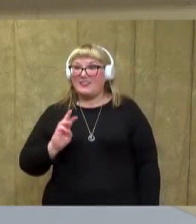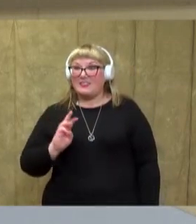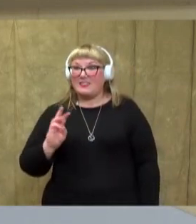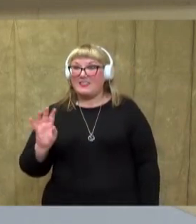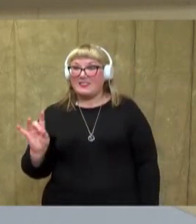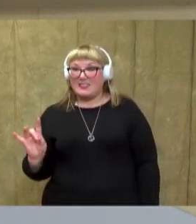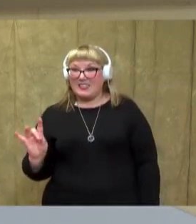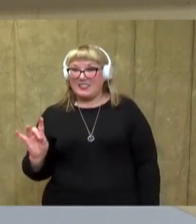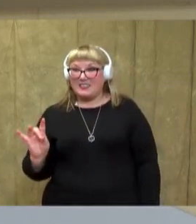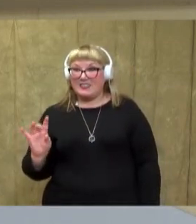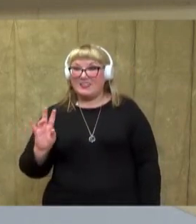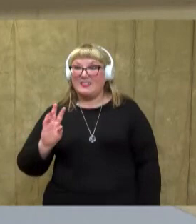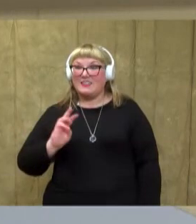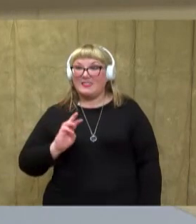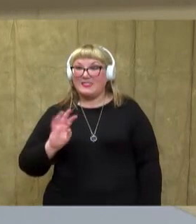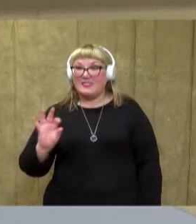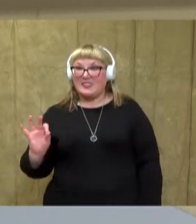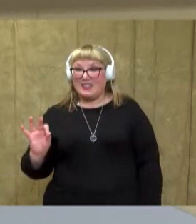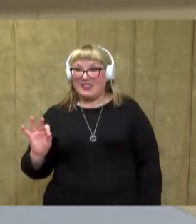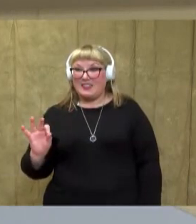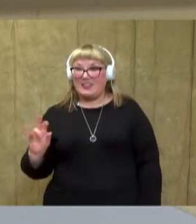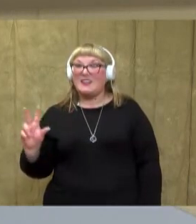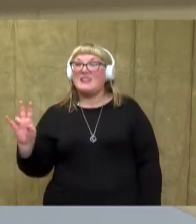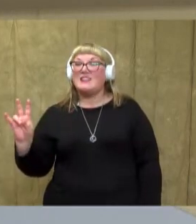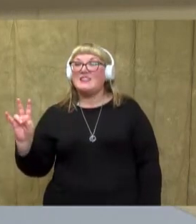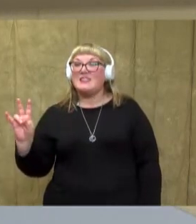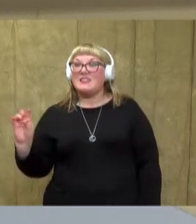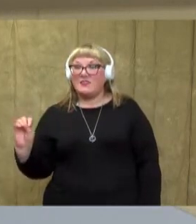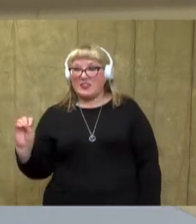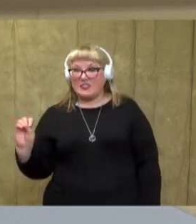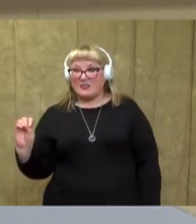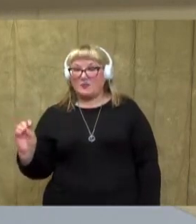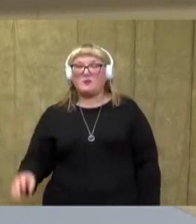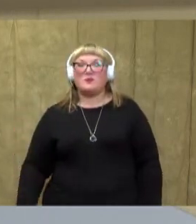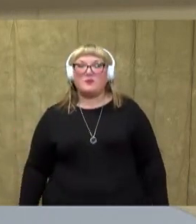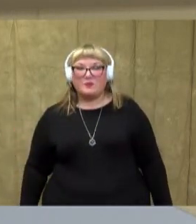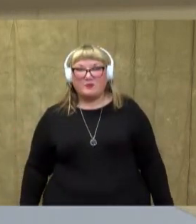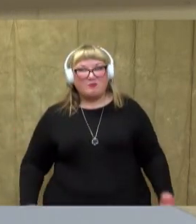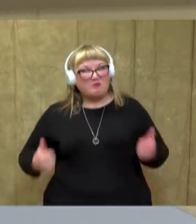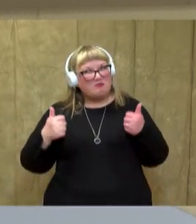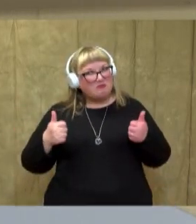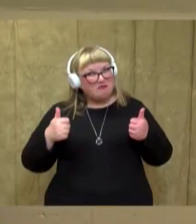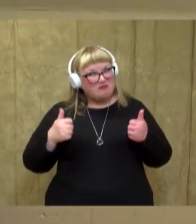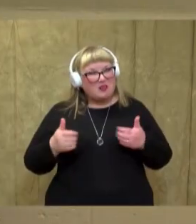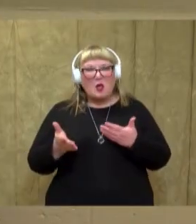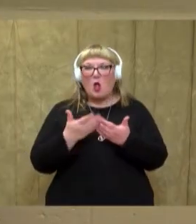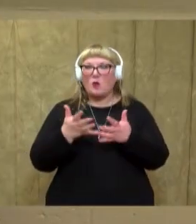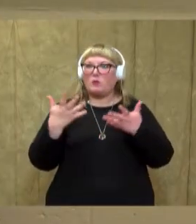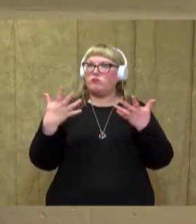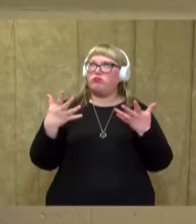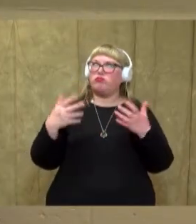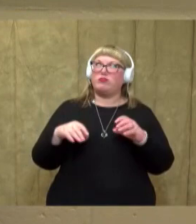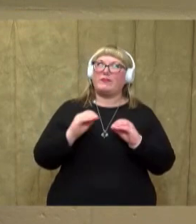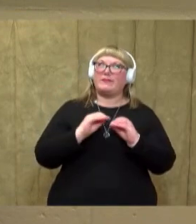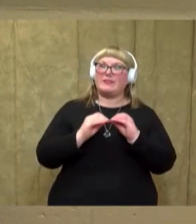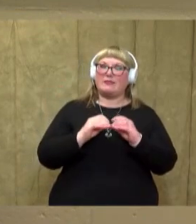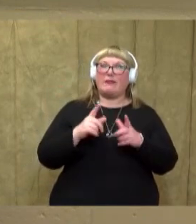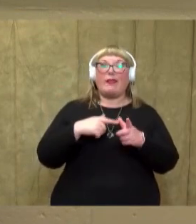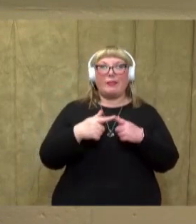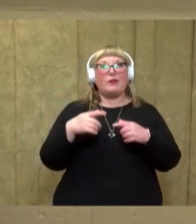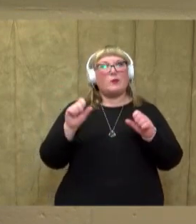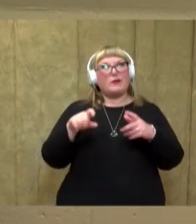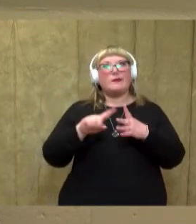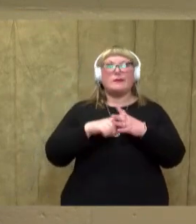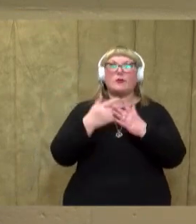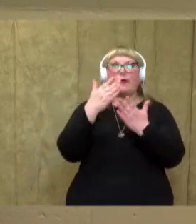67, 68, 69, 70. Great job. We're almost done fixing, and then we can start our